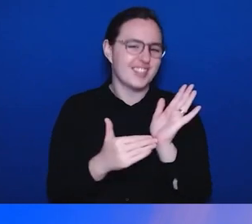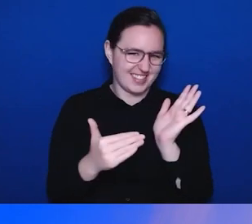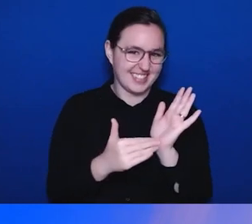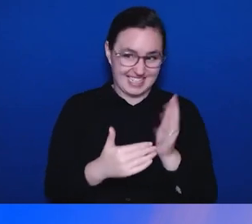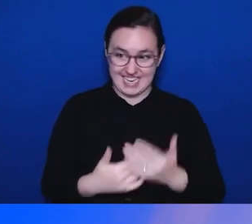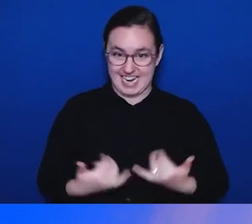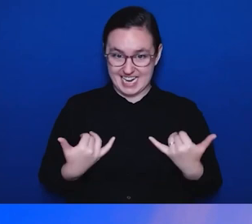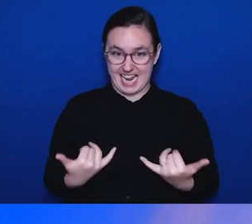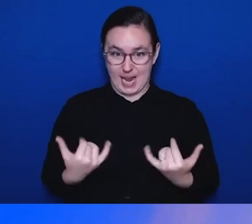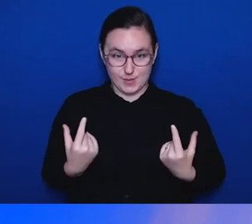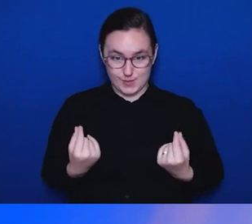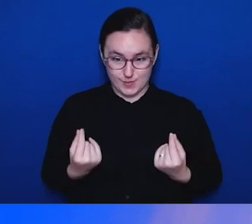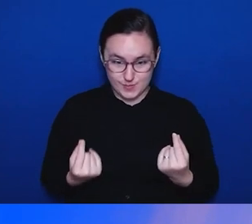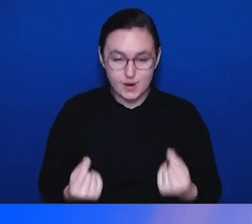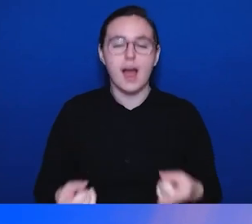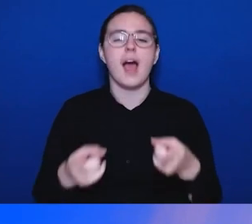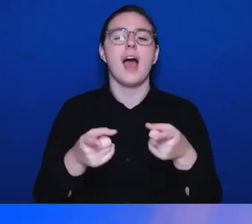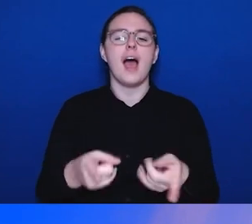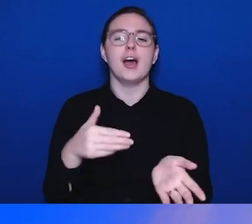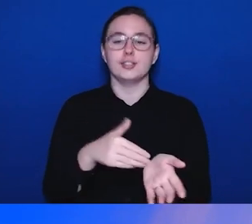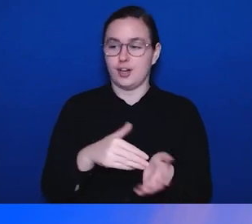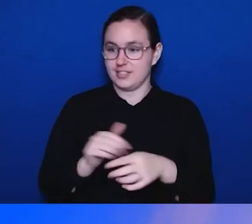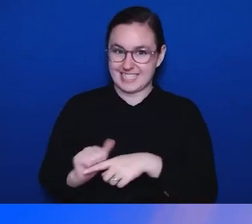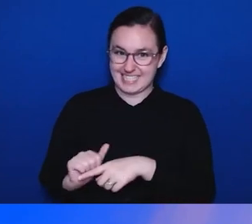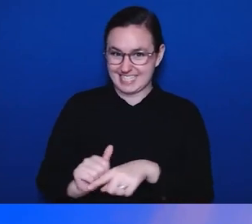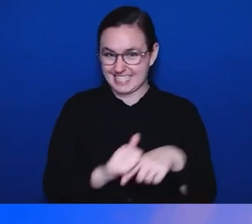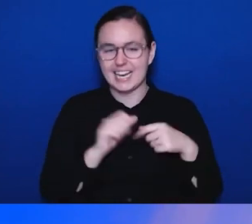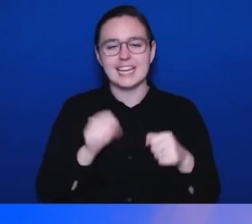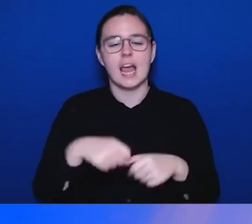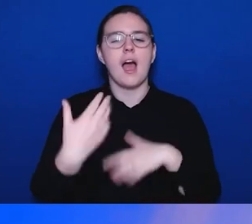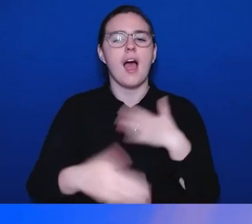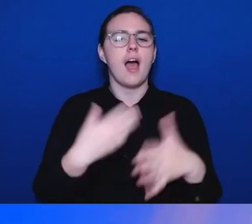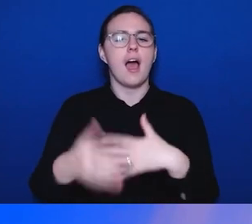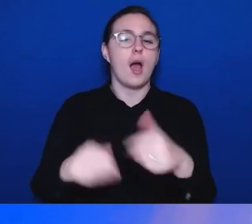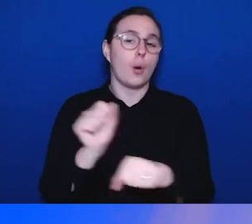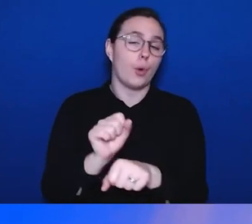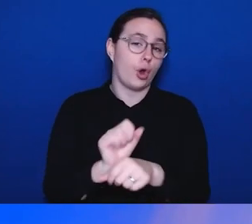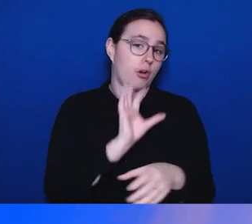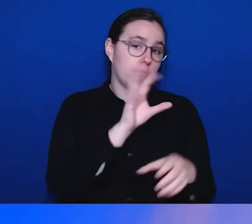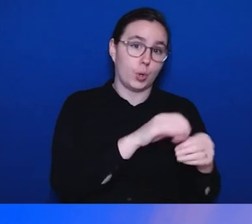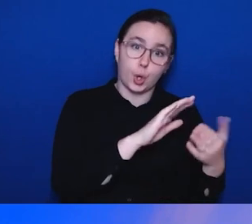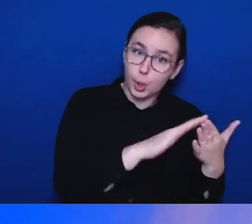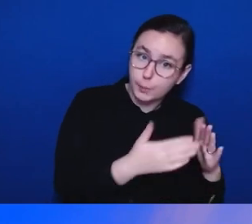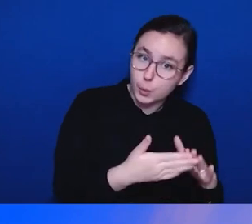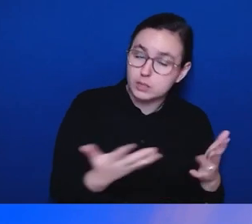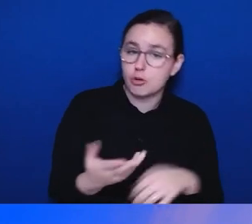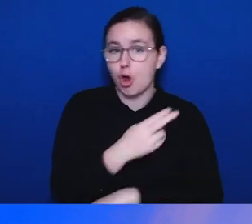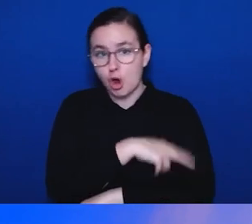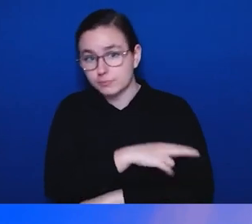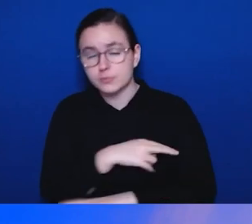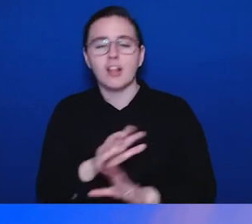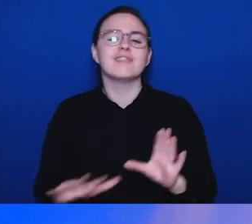of tomorrow, as we take immediate steps to make sure that the doctors who are here today can practice in our hospitals